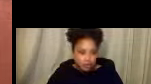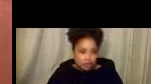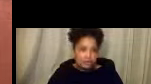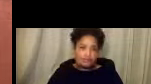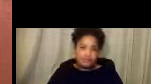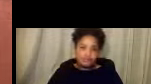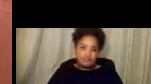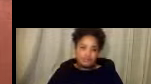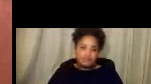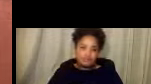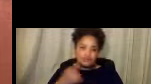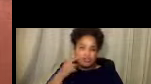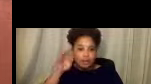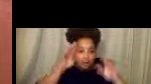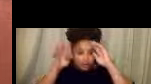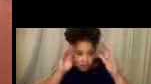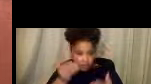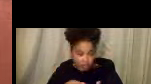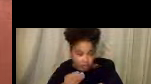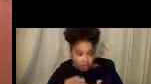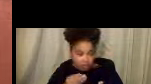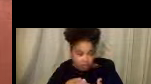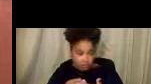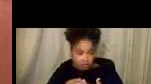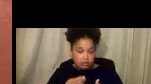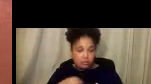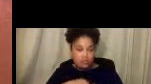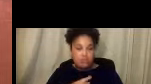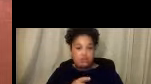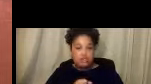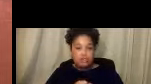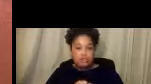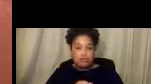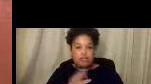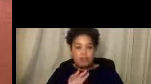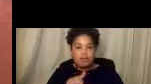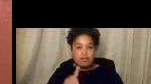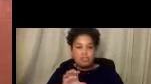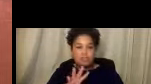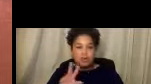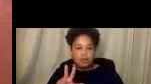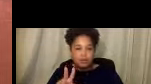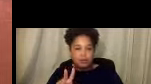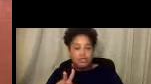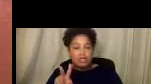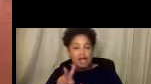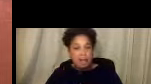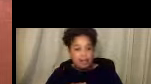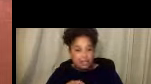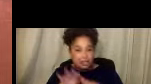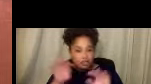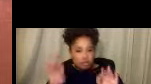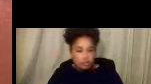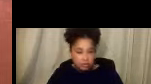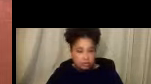But for the Innovation Fund, so we received about 143 applications, which